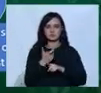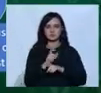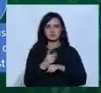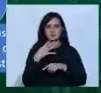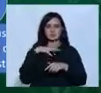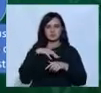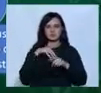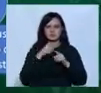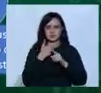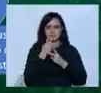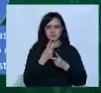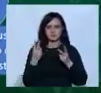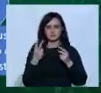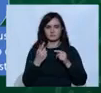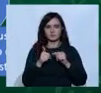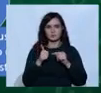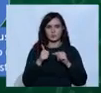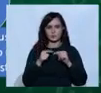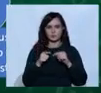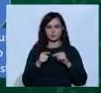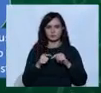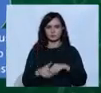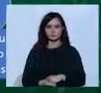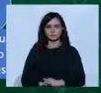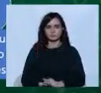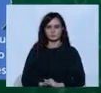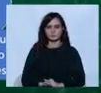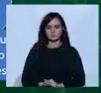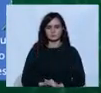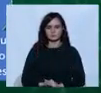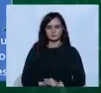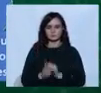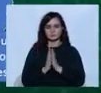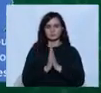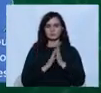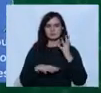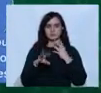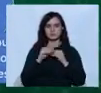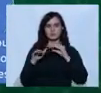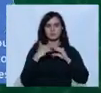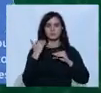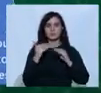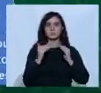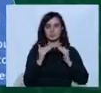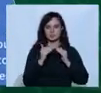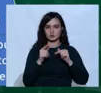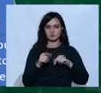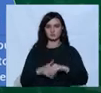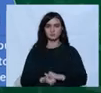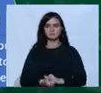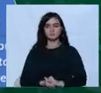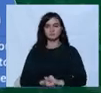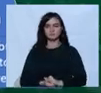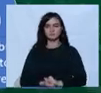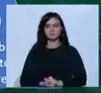to loan, to pay interest, a moneylender, anti-Semitism, flesh, and a